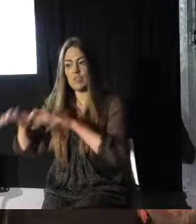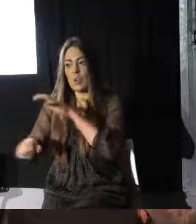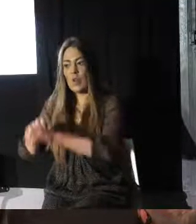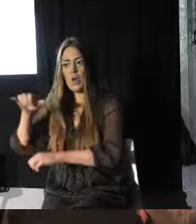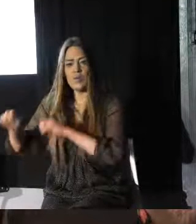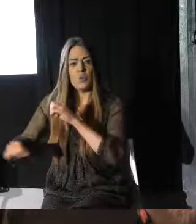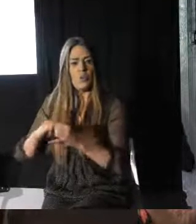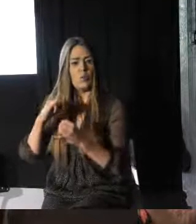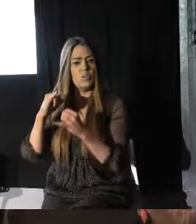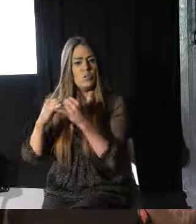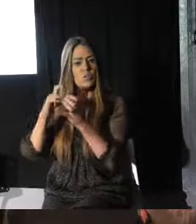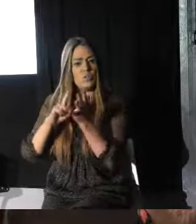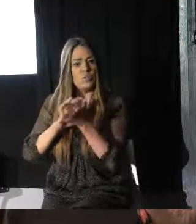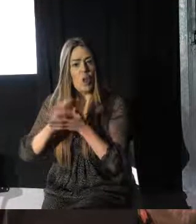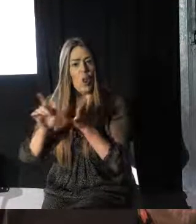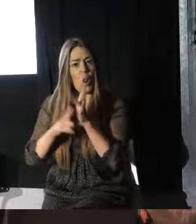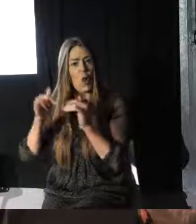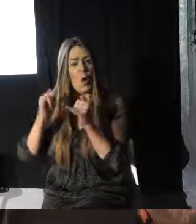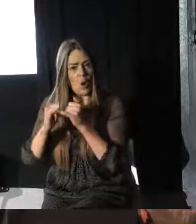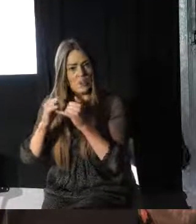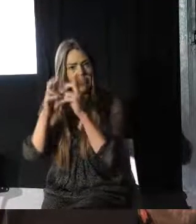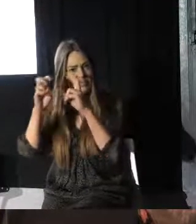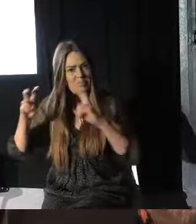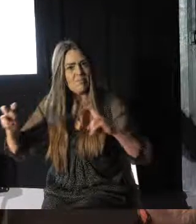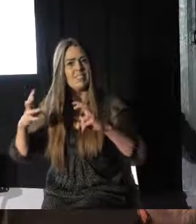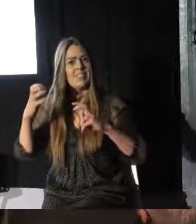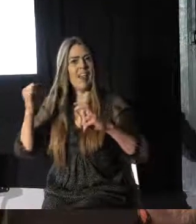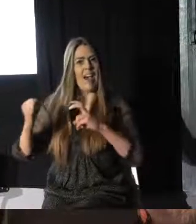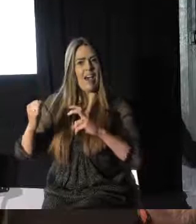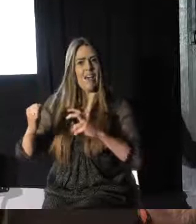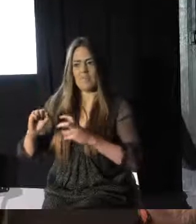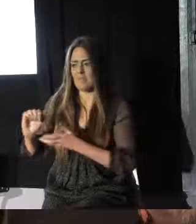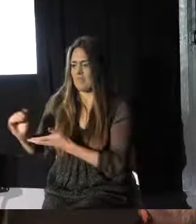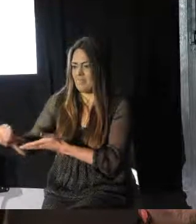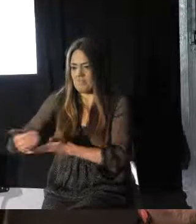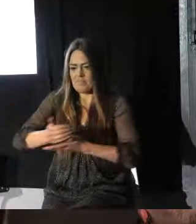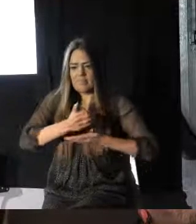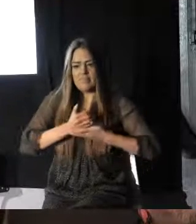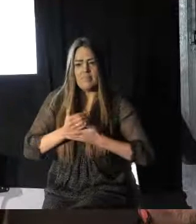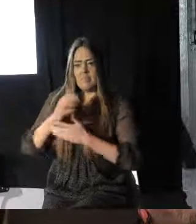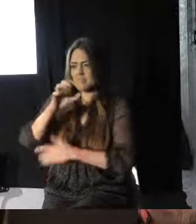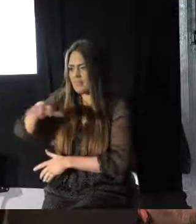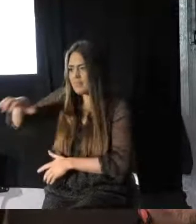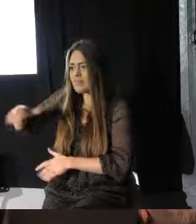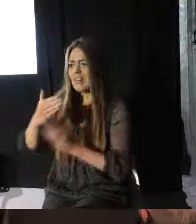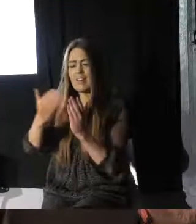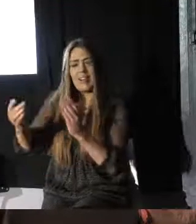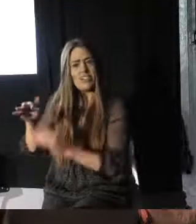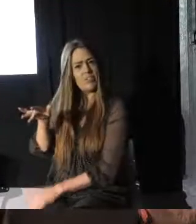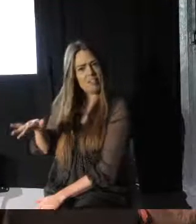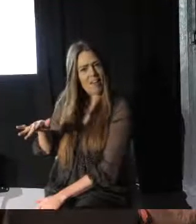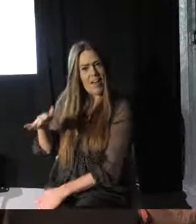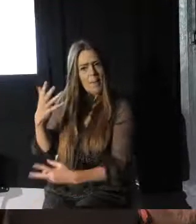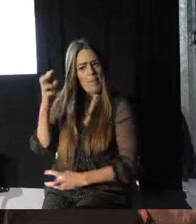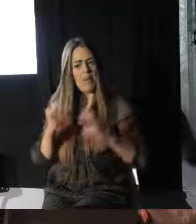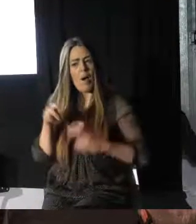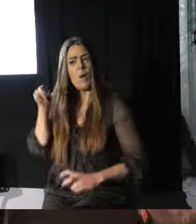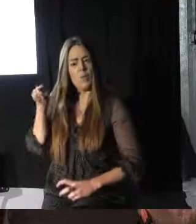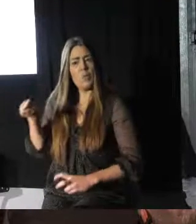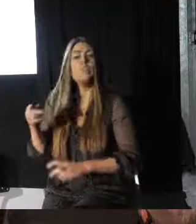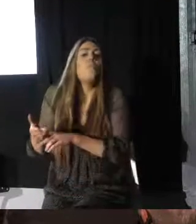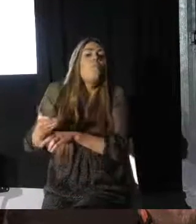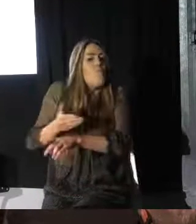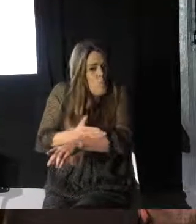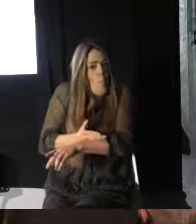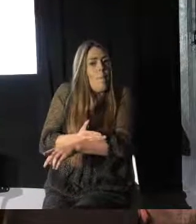your anthropology collections in it, was partially justified, it was argued, that this was a forum. This